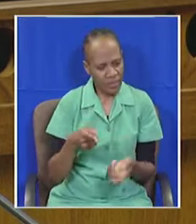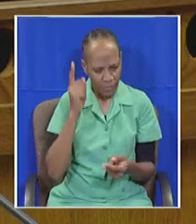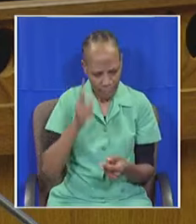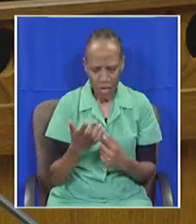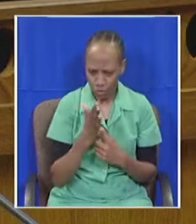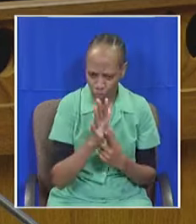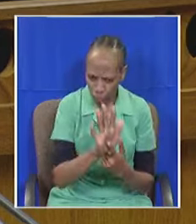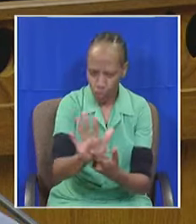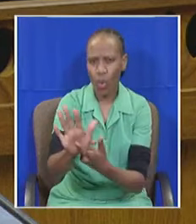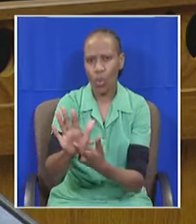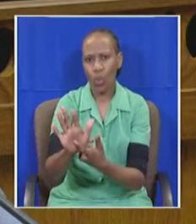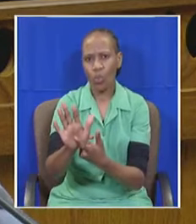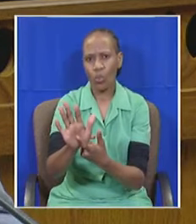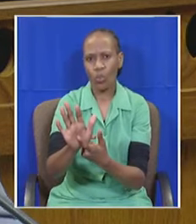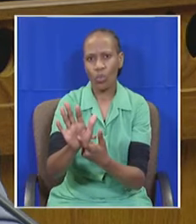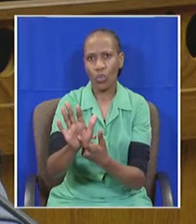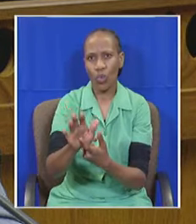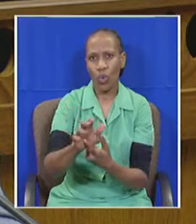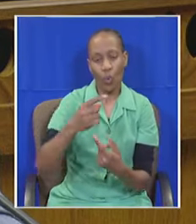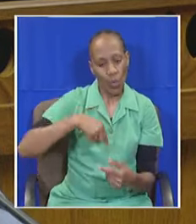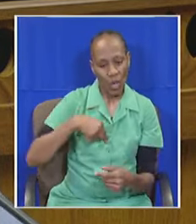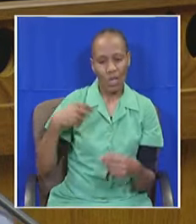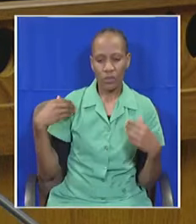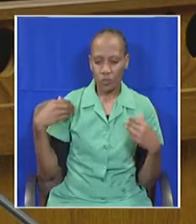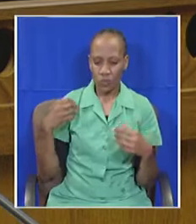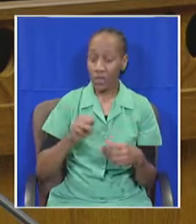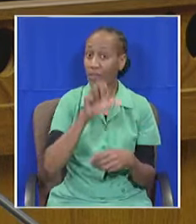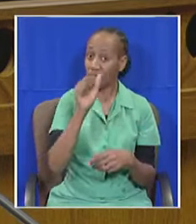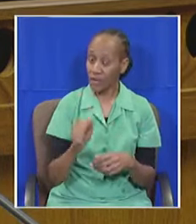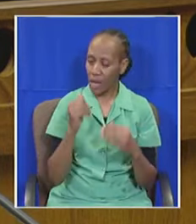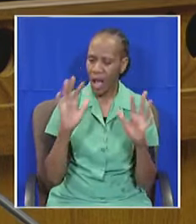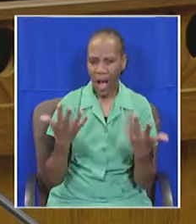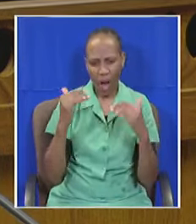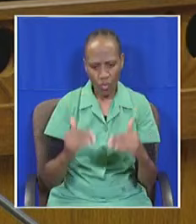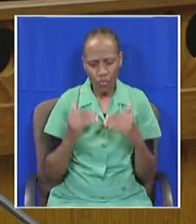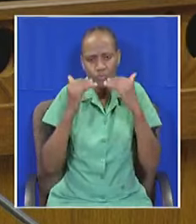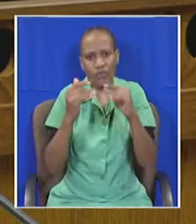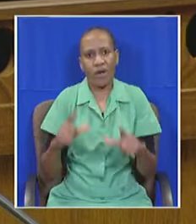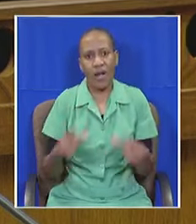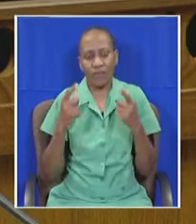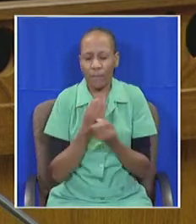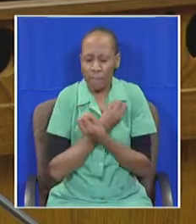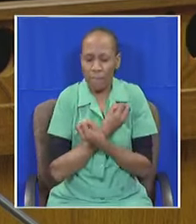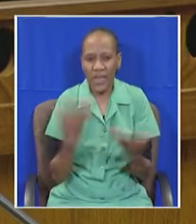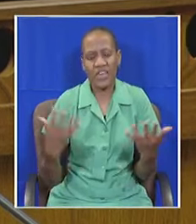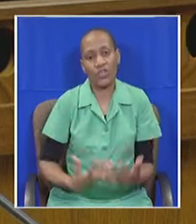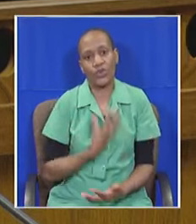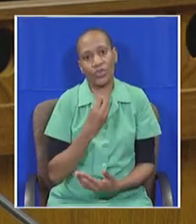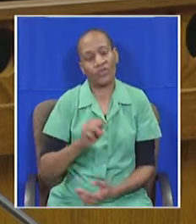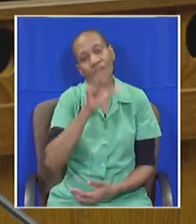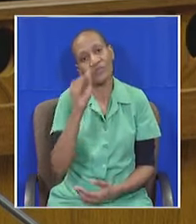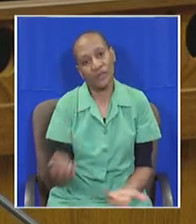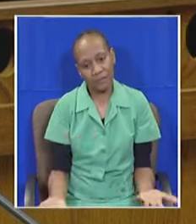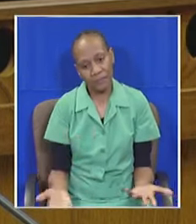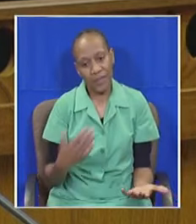honest reflection of the strides that we have made as a country to improve the lives of the millions of young people.